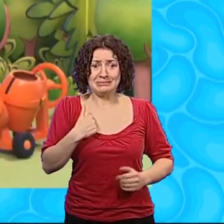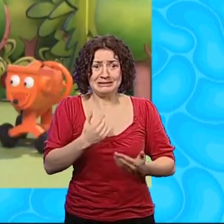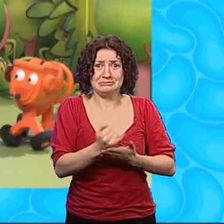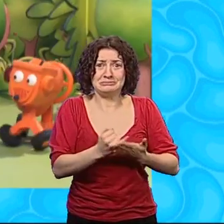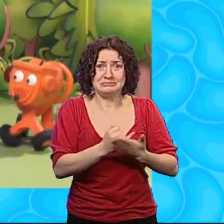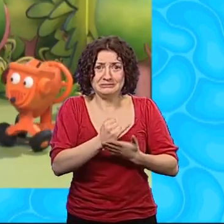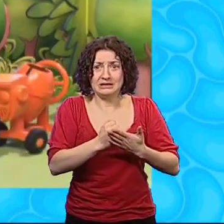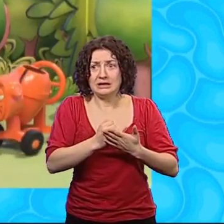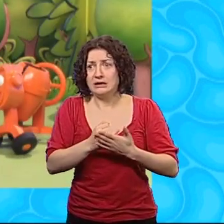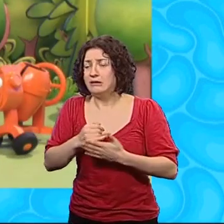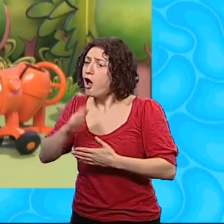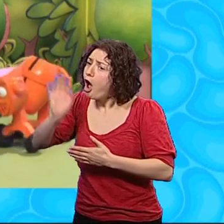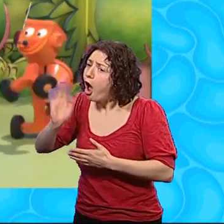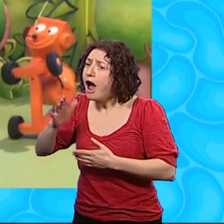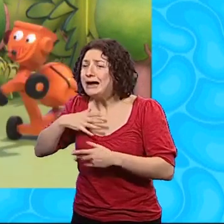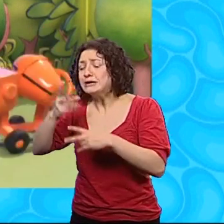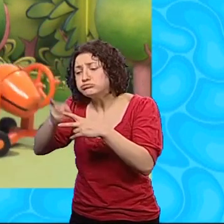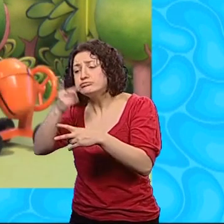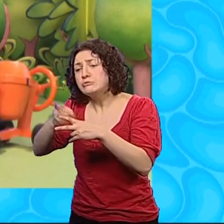You just need to